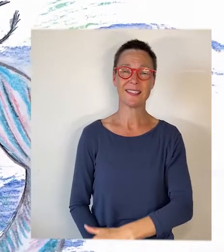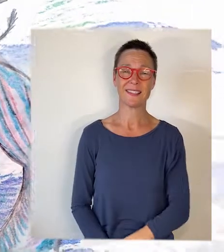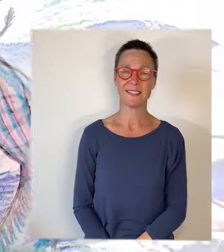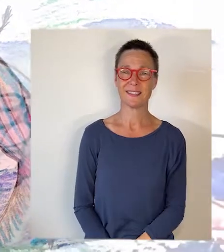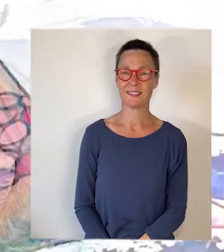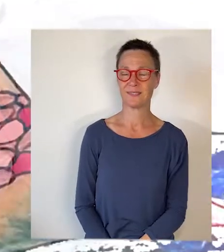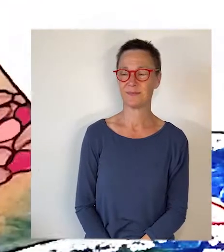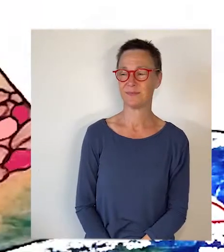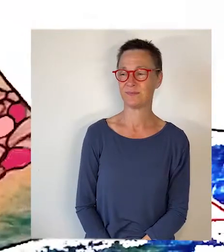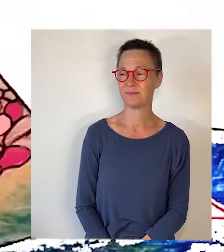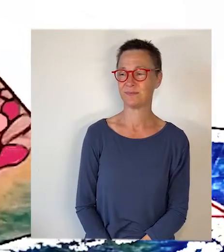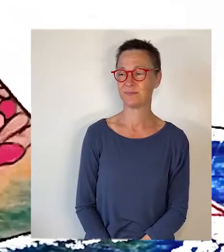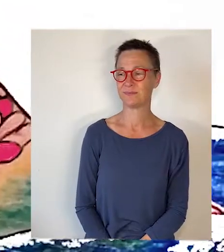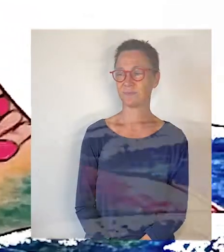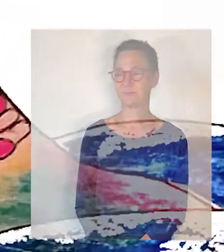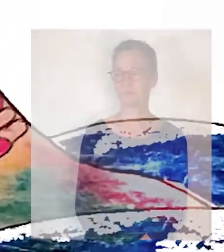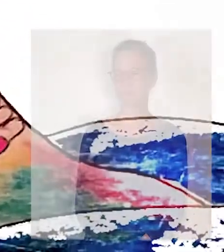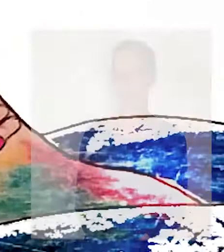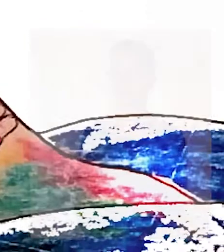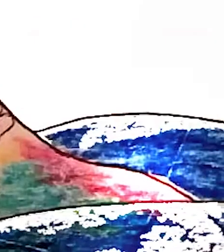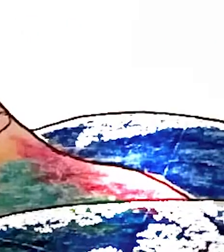mermaid.